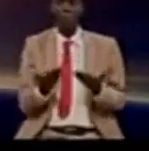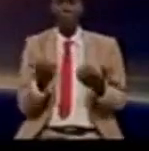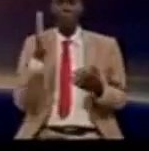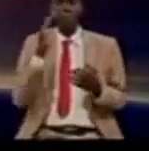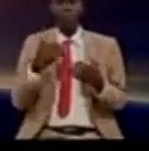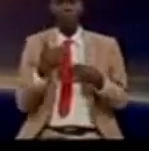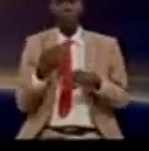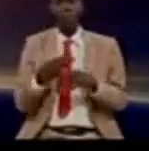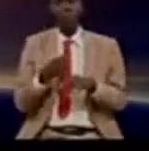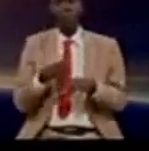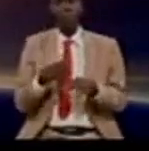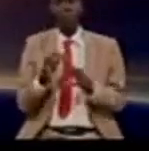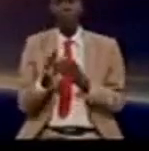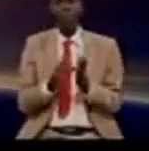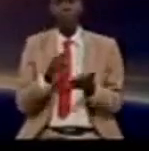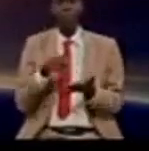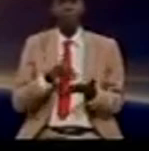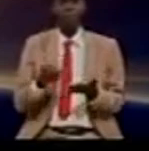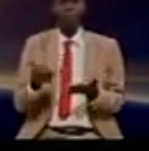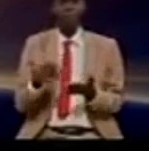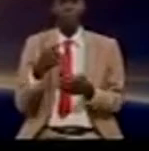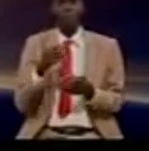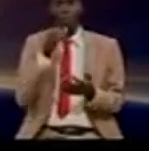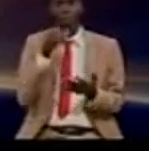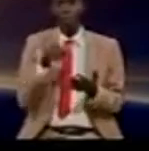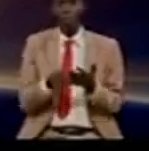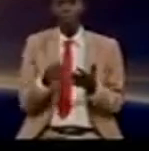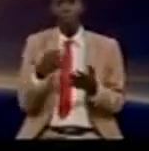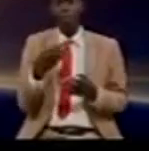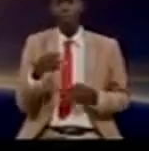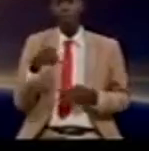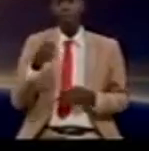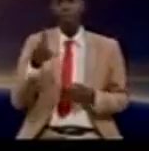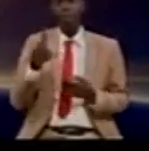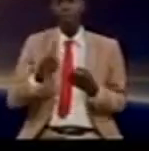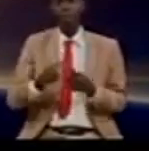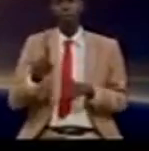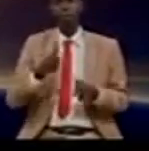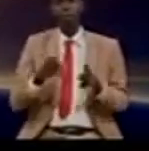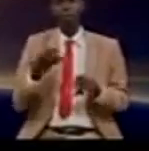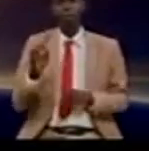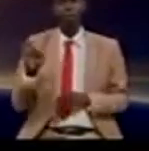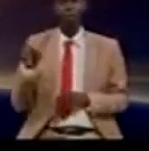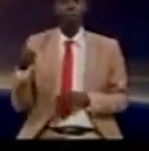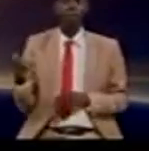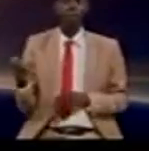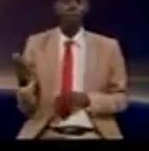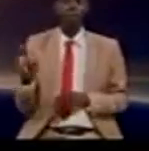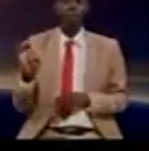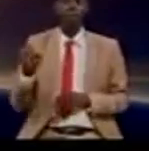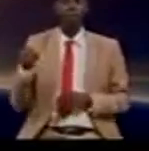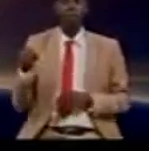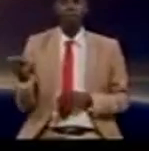reading. The Epistle of Paul the Apostle to the Ephesians. Ephesians